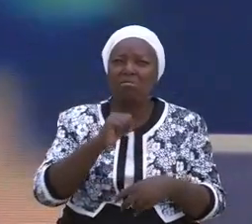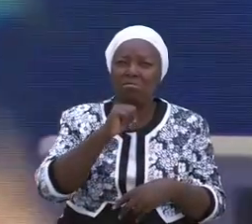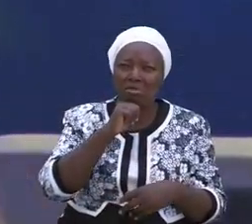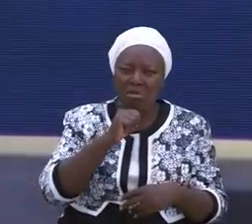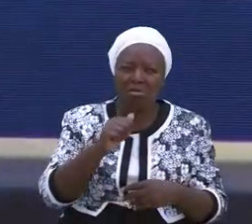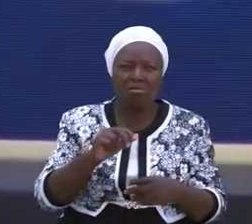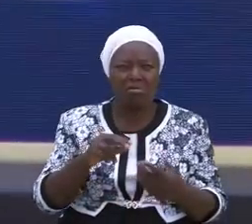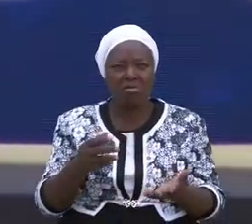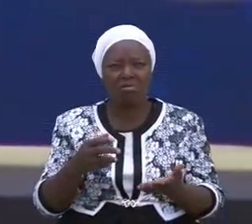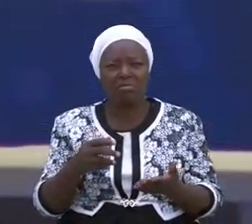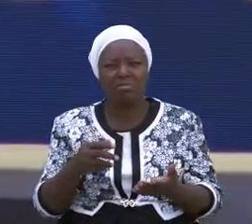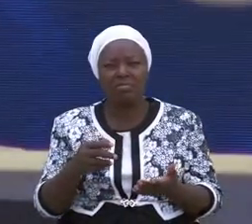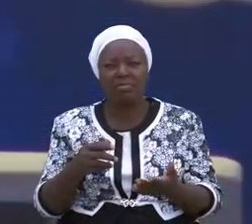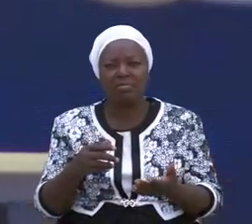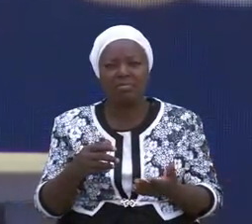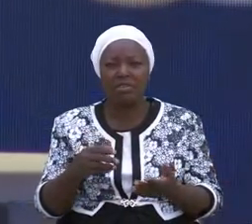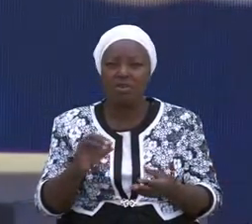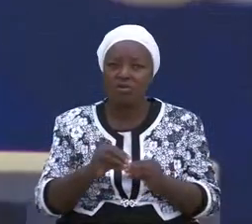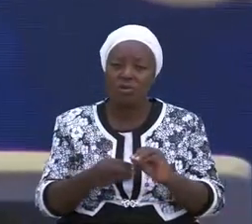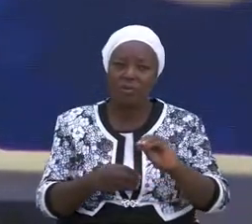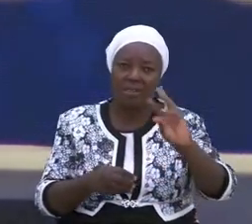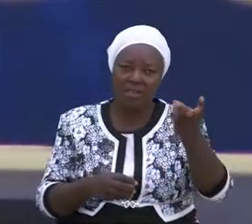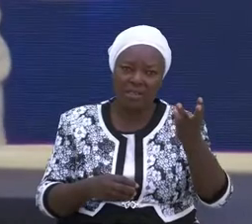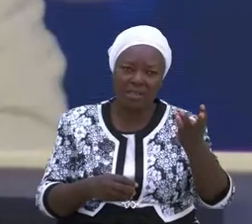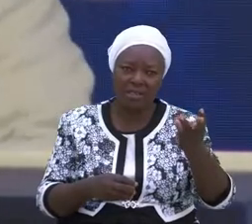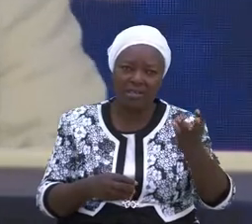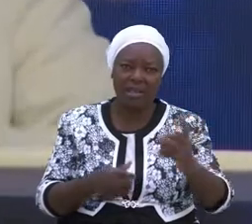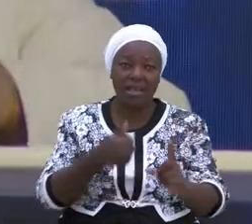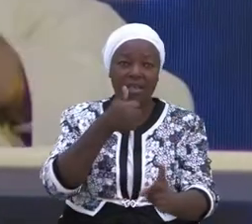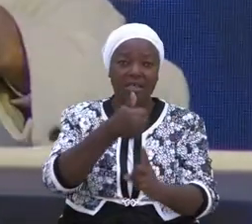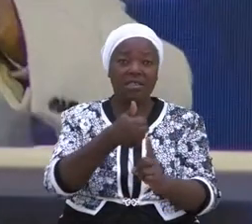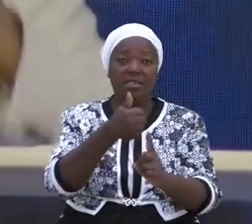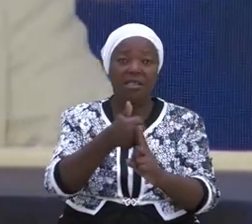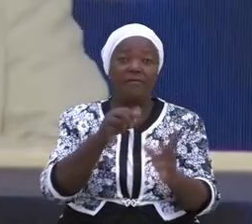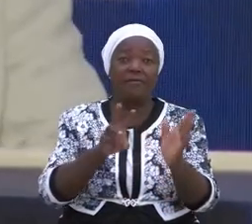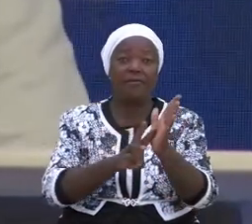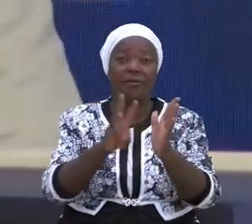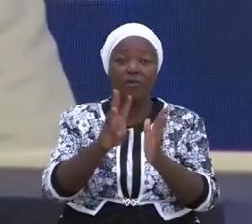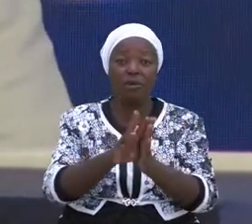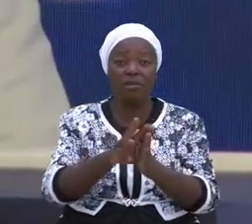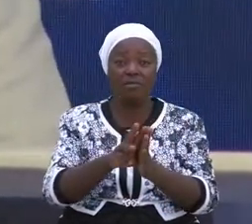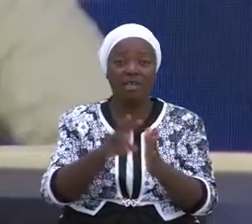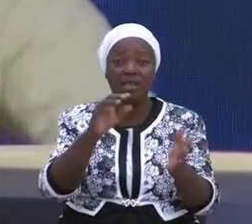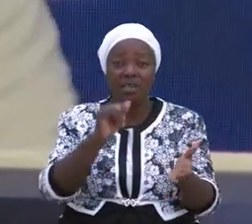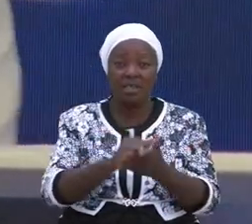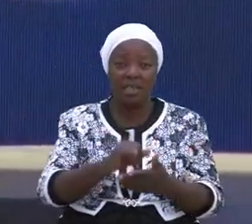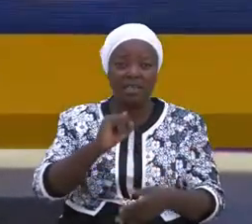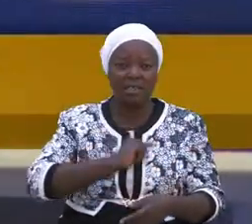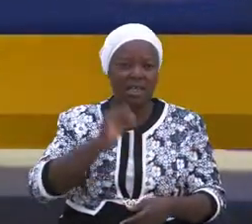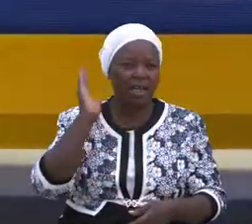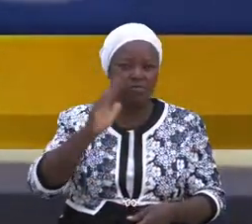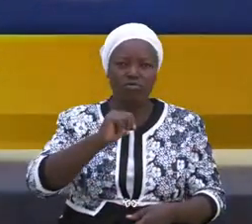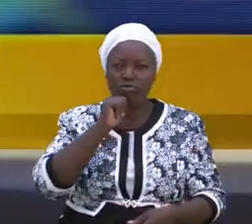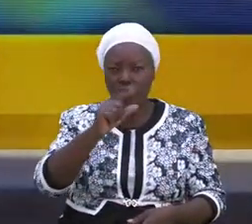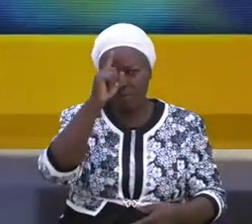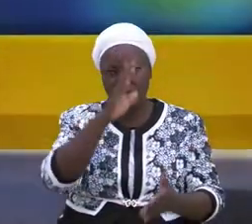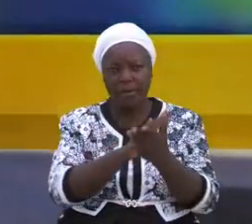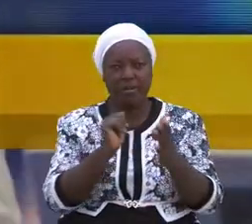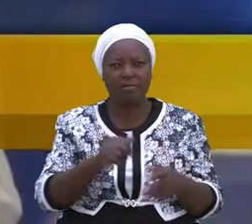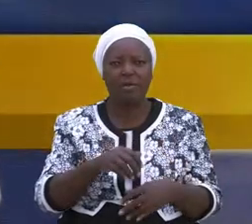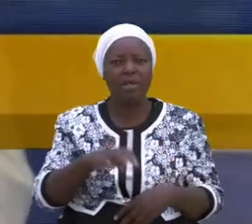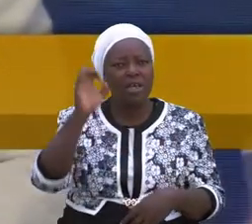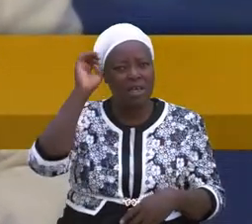Number 6, self-will, that I will not believe. He hardened his own